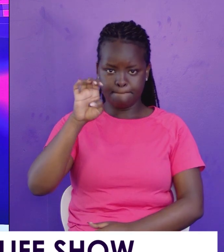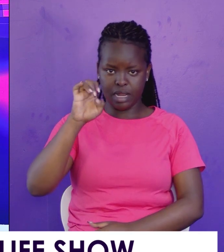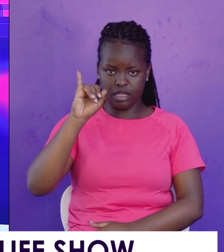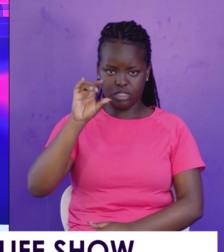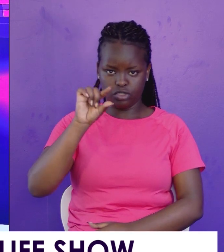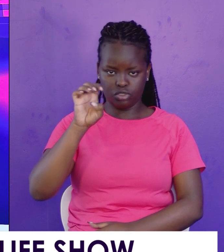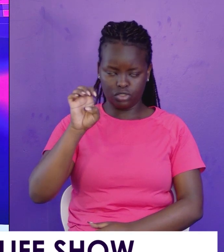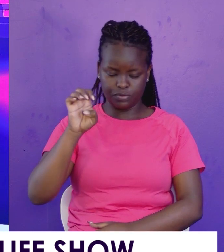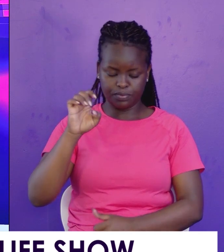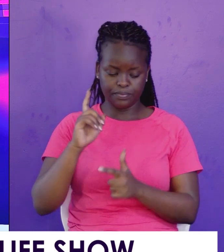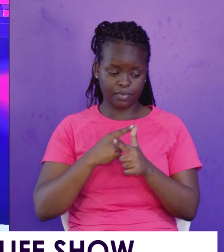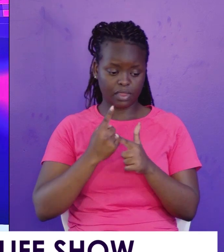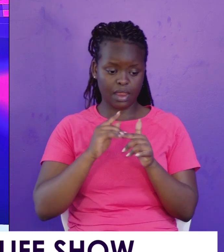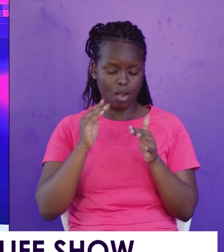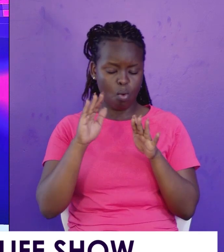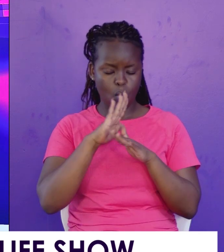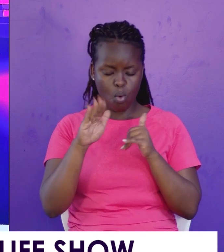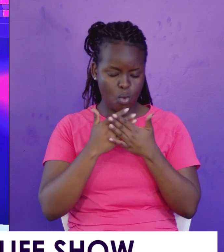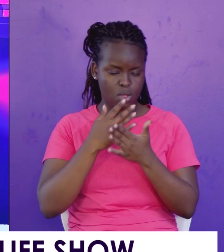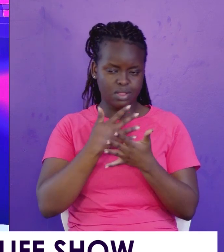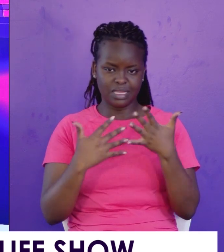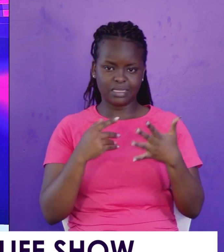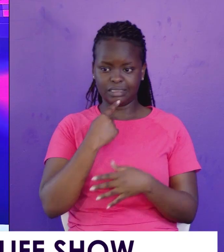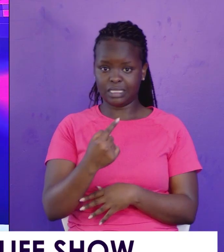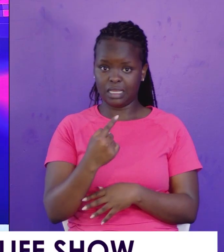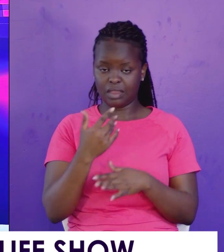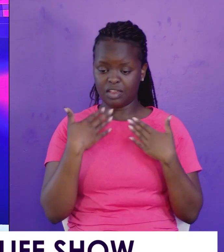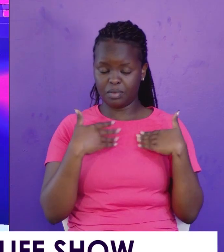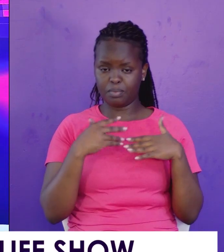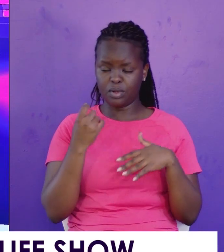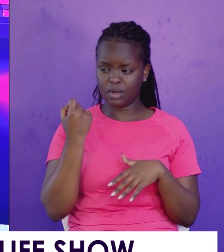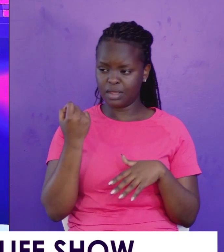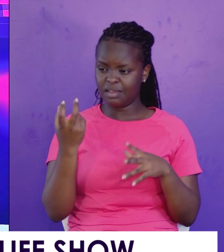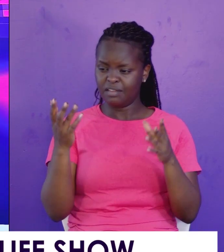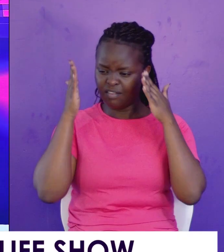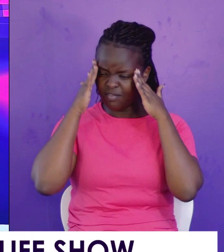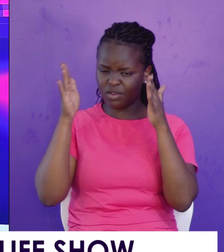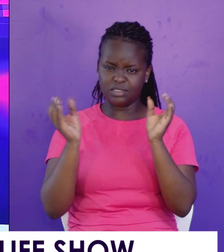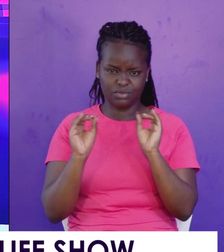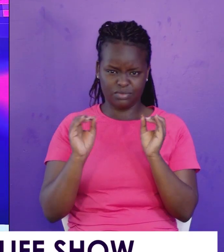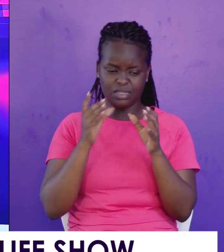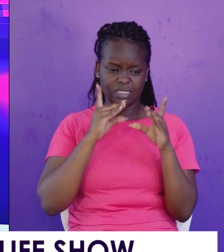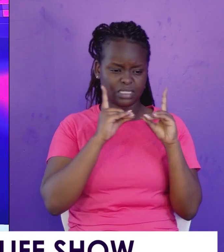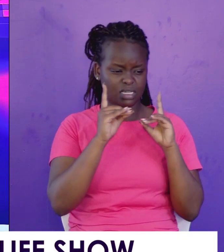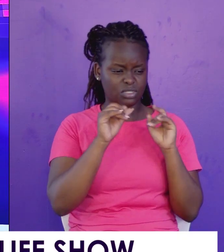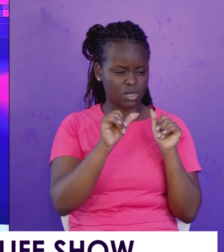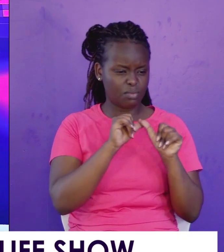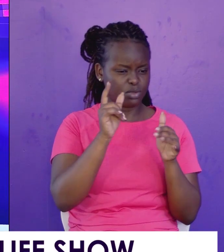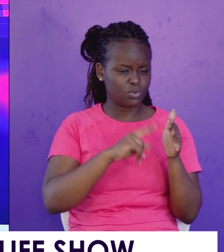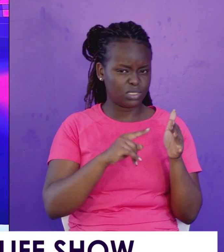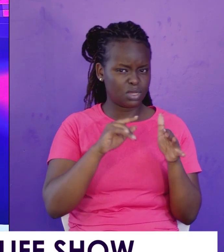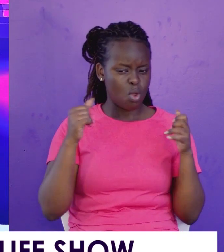And the entire thing that he was saying, people were not paying attention because the discussion was about why would he wear such kind